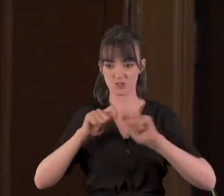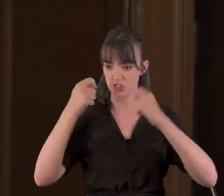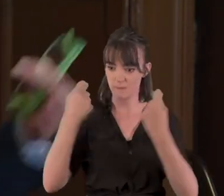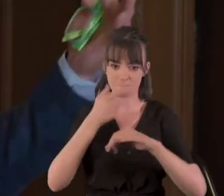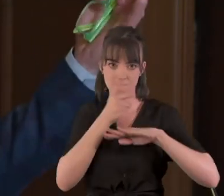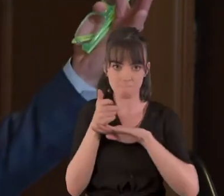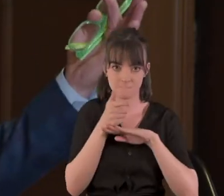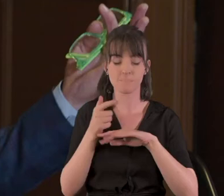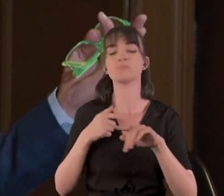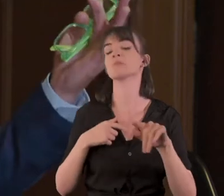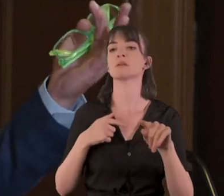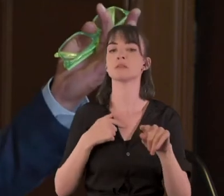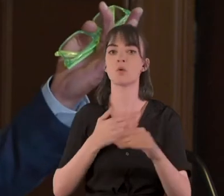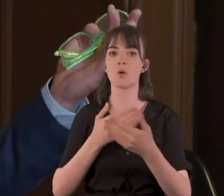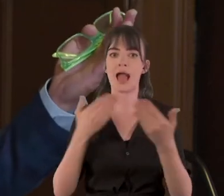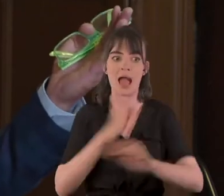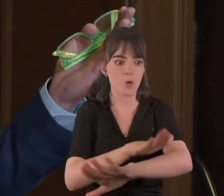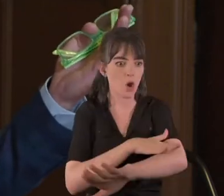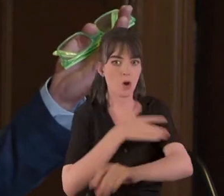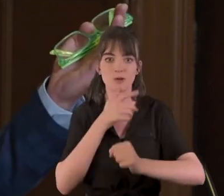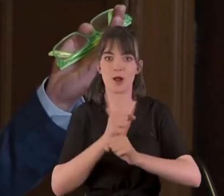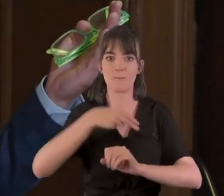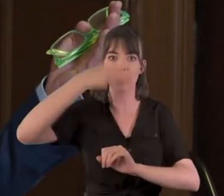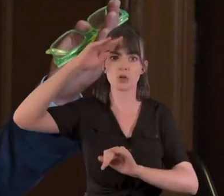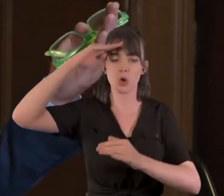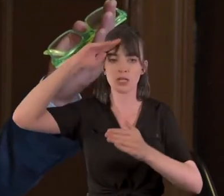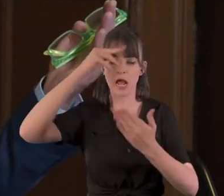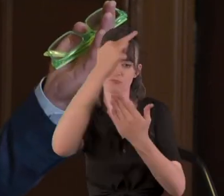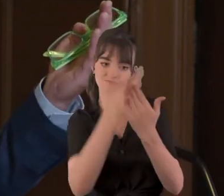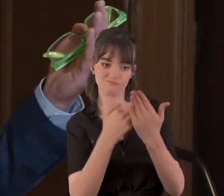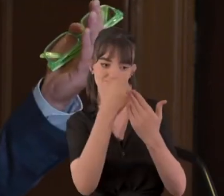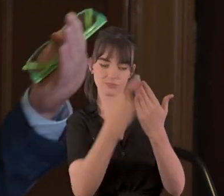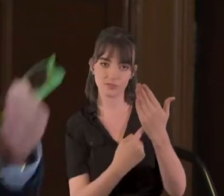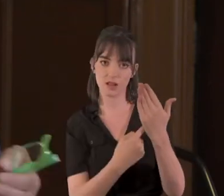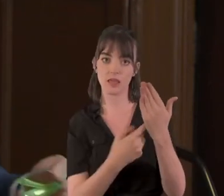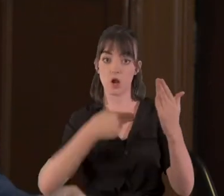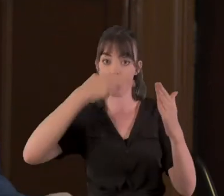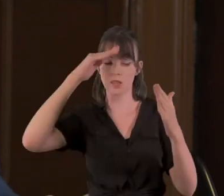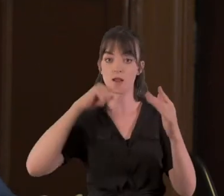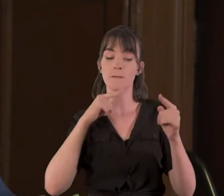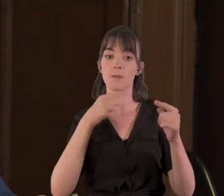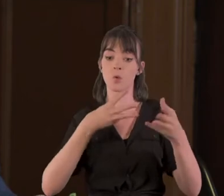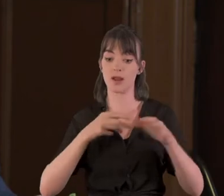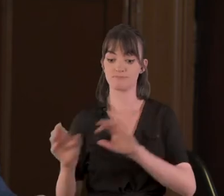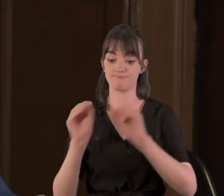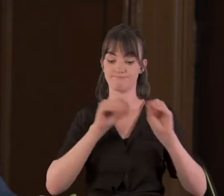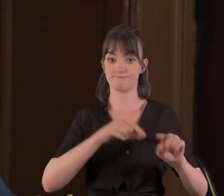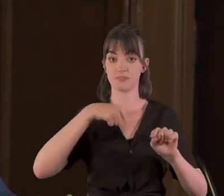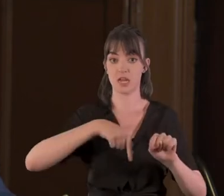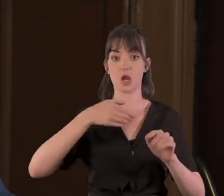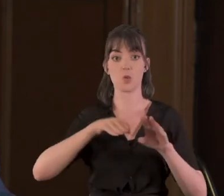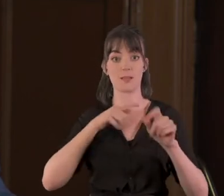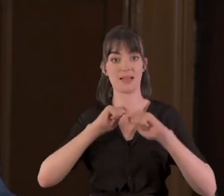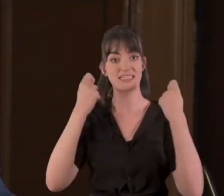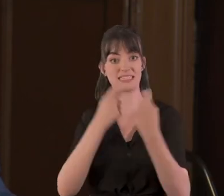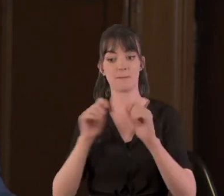And how long have we been talking about the Northern Ireland Protocol and all of that? When I came over with my crew, we flew